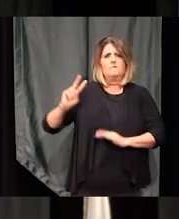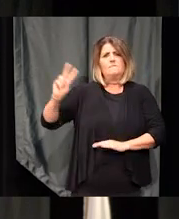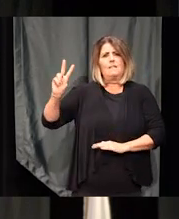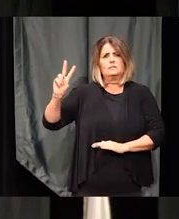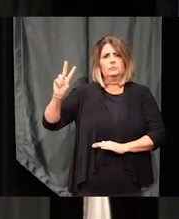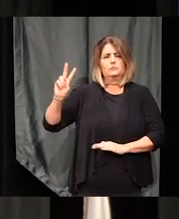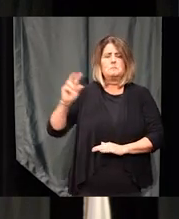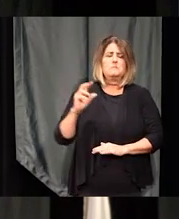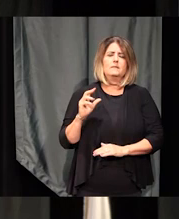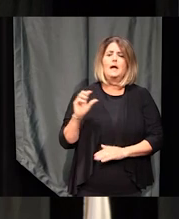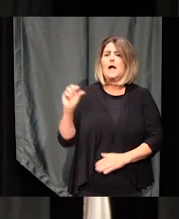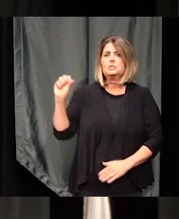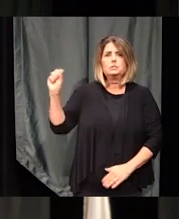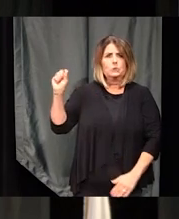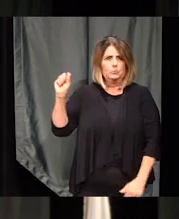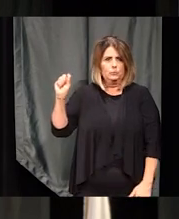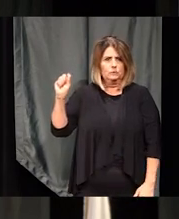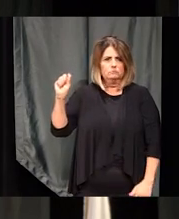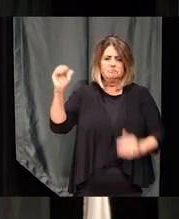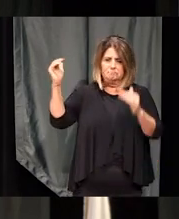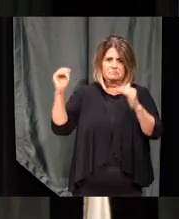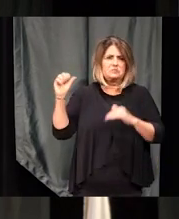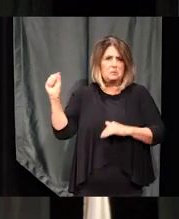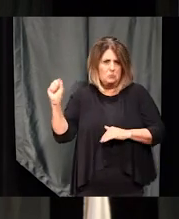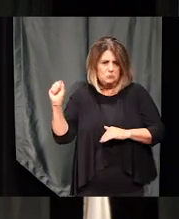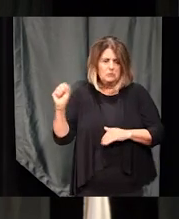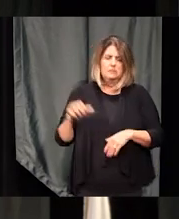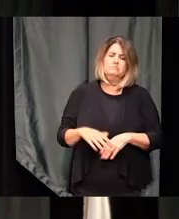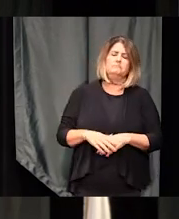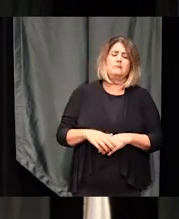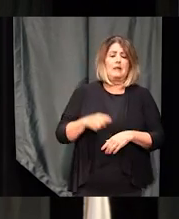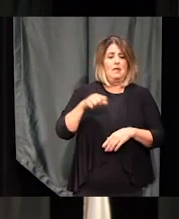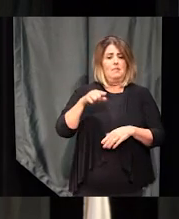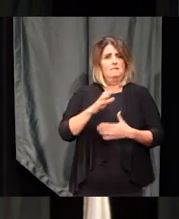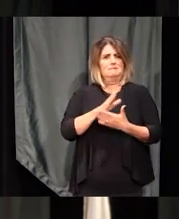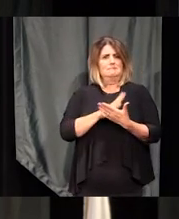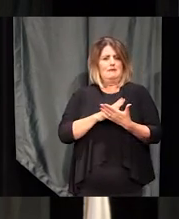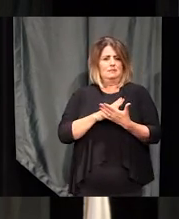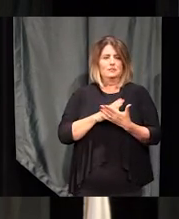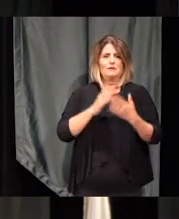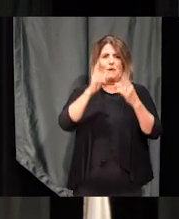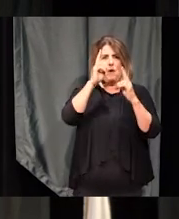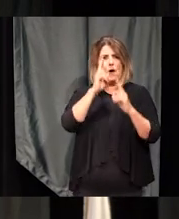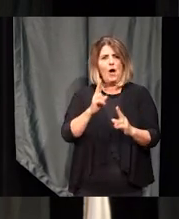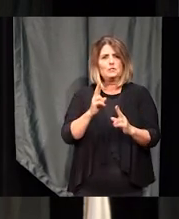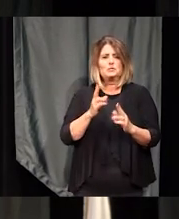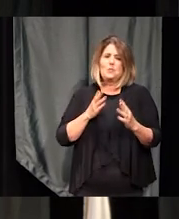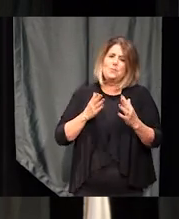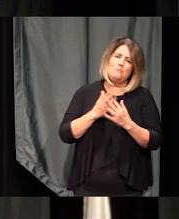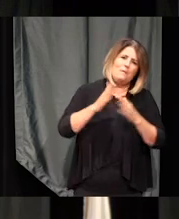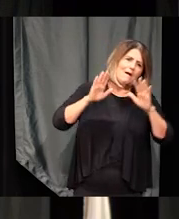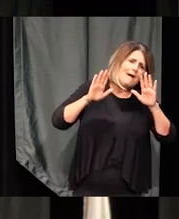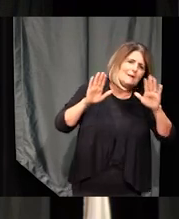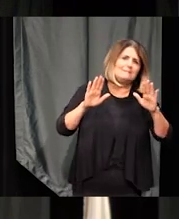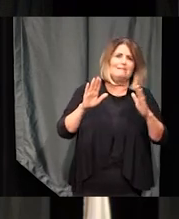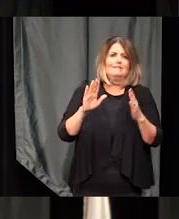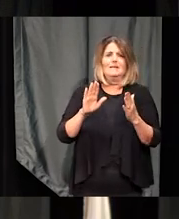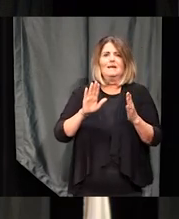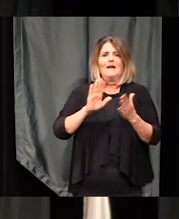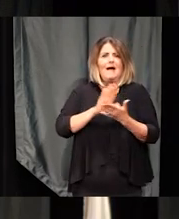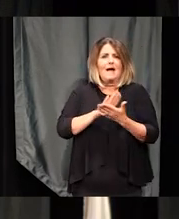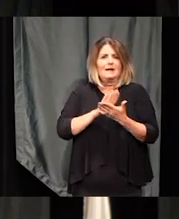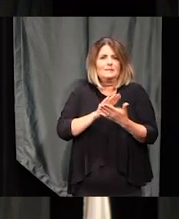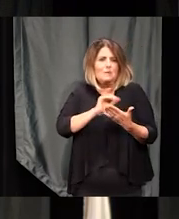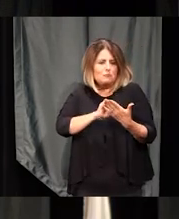valedictorian and salutatorian. This section honors those who, through their excellent academic record